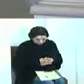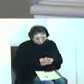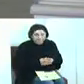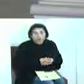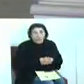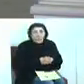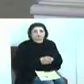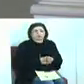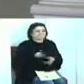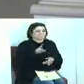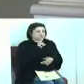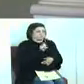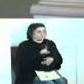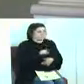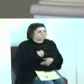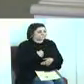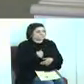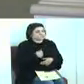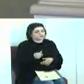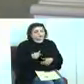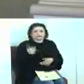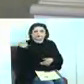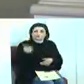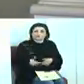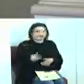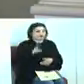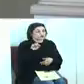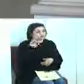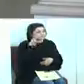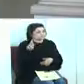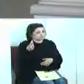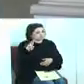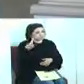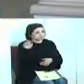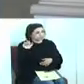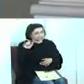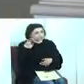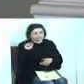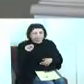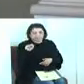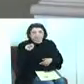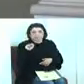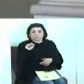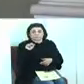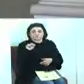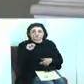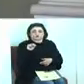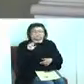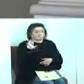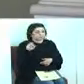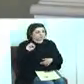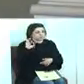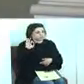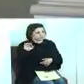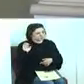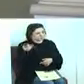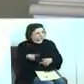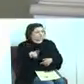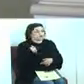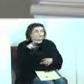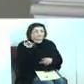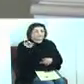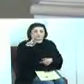Hi, I'm Dr. Dean Coffey, and I'm the vice moderator of the board of directors. And I'm happy